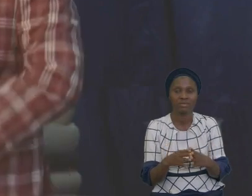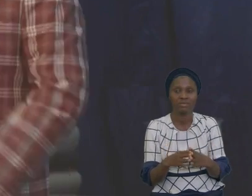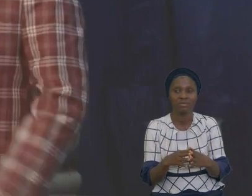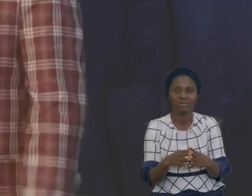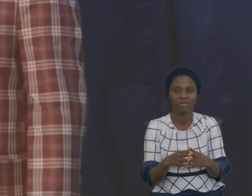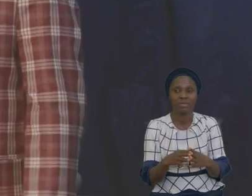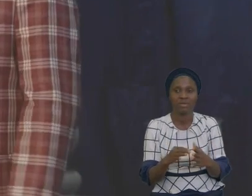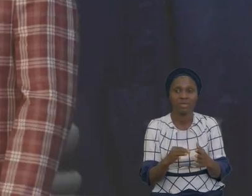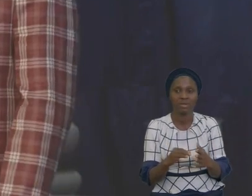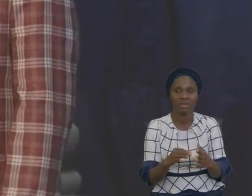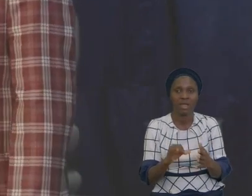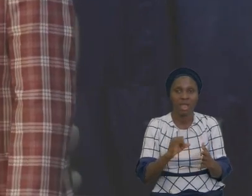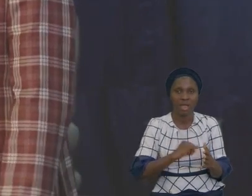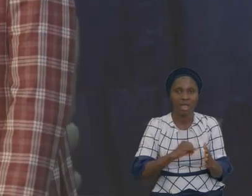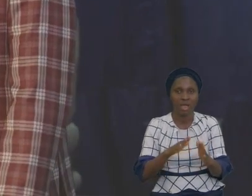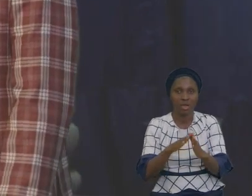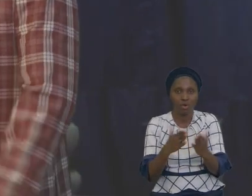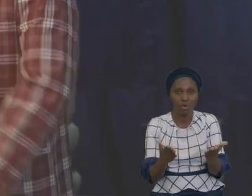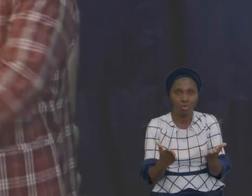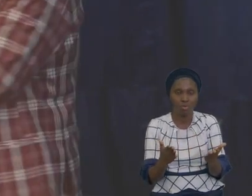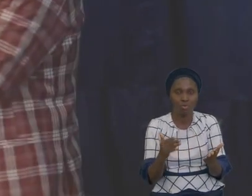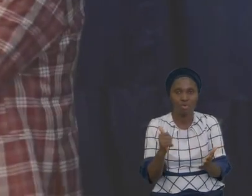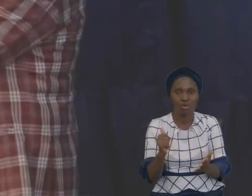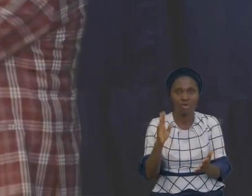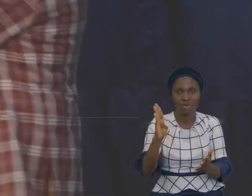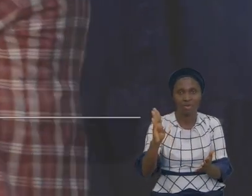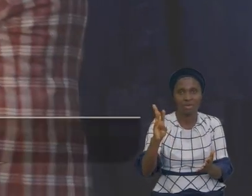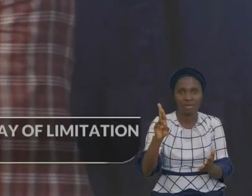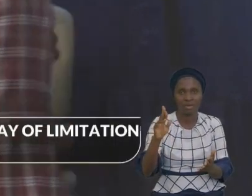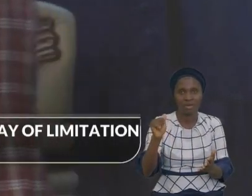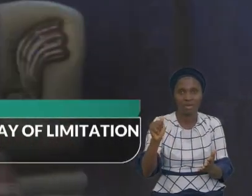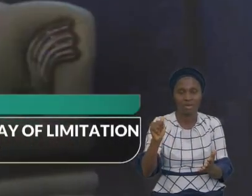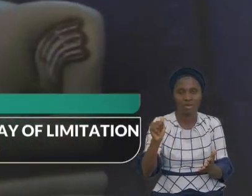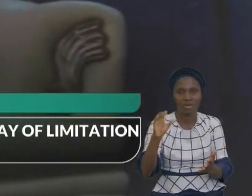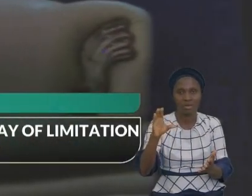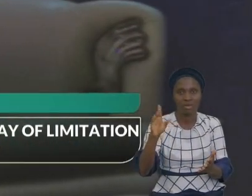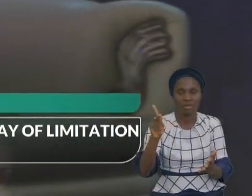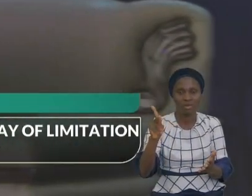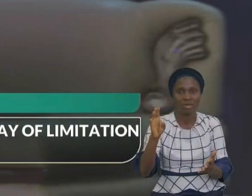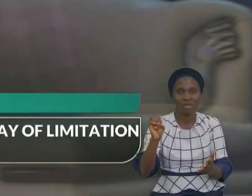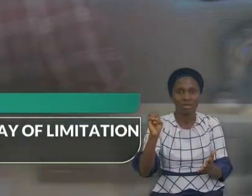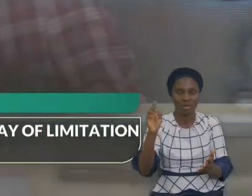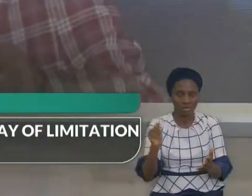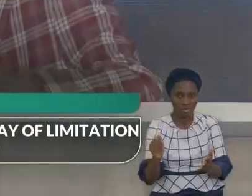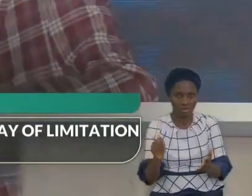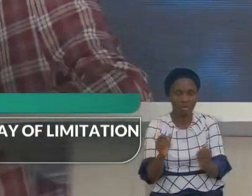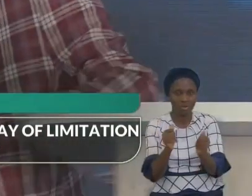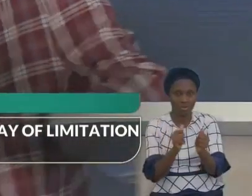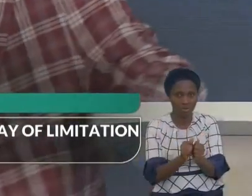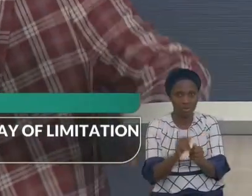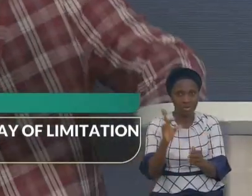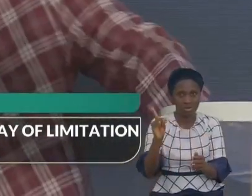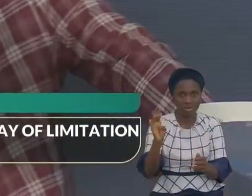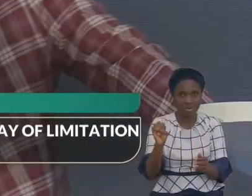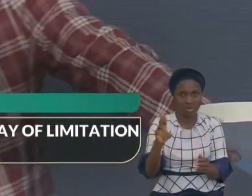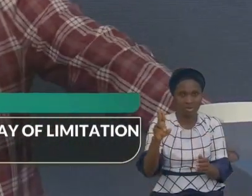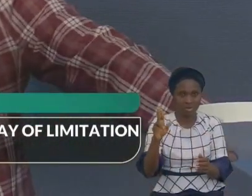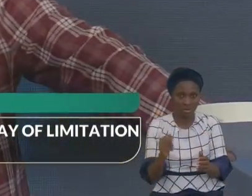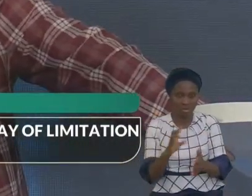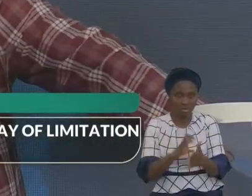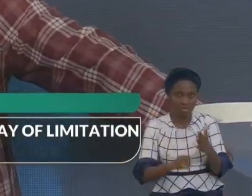with Deuteronomy chapter 1. I close the bracket with Deuteronomy chapter